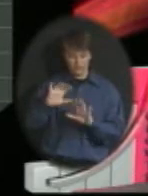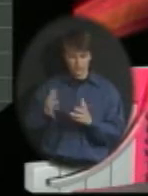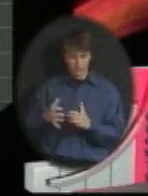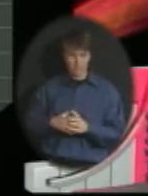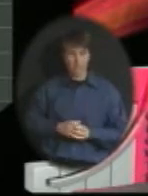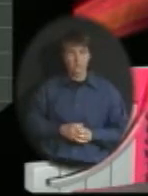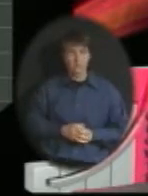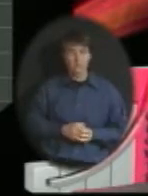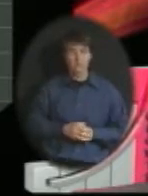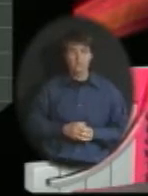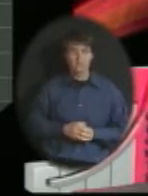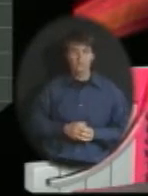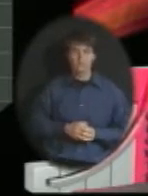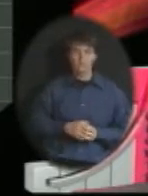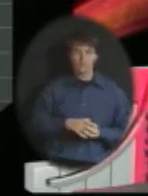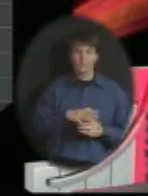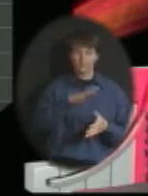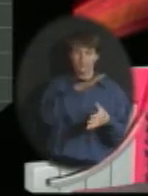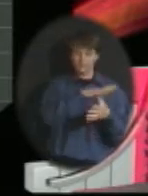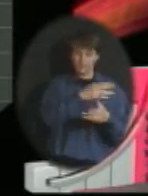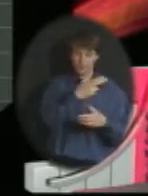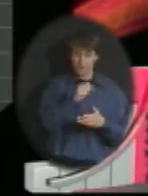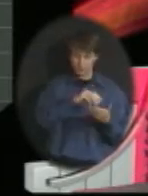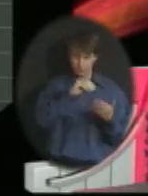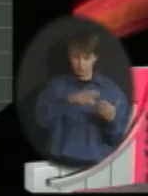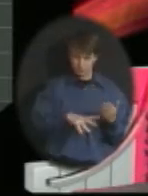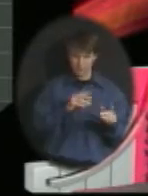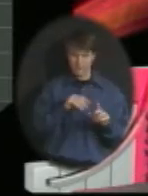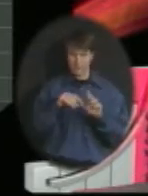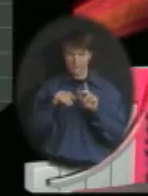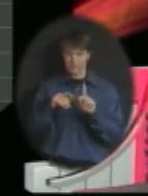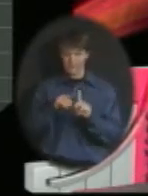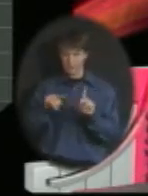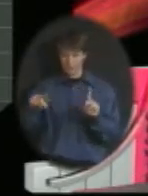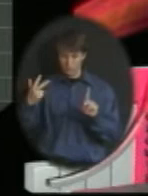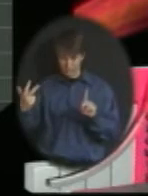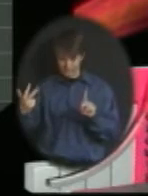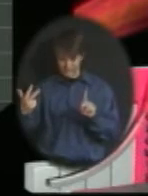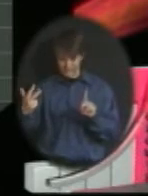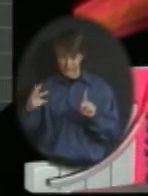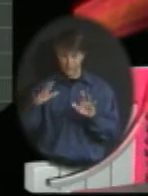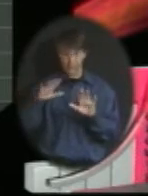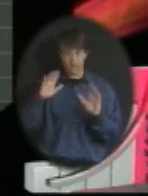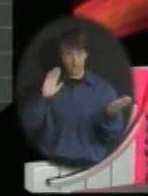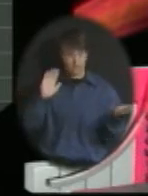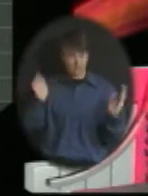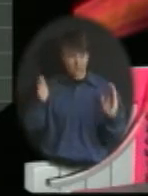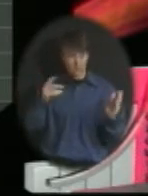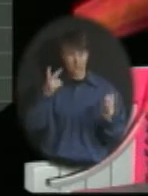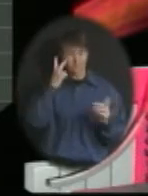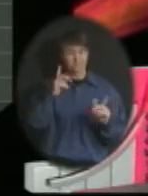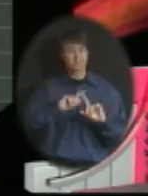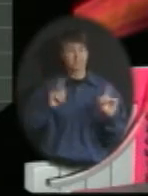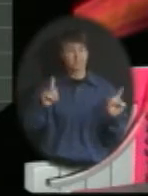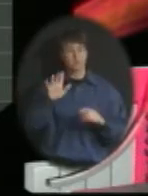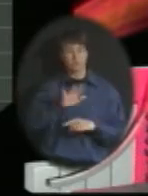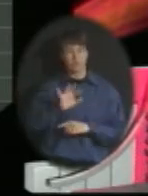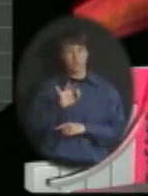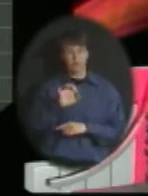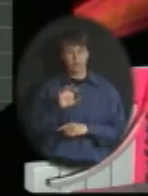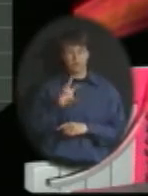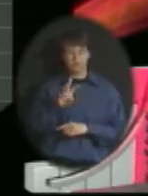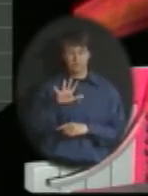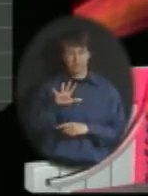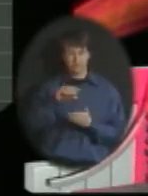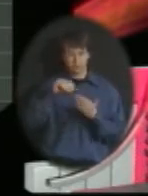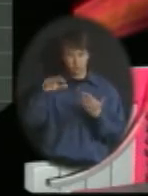four, the senior high students and then K through 3, you'll quickly see that there's a difference of about